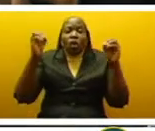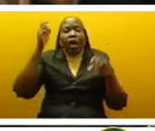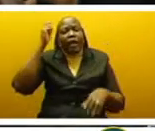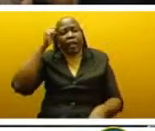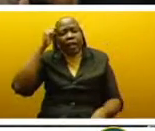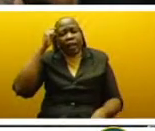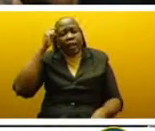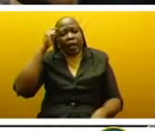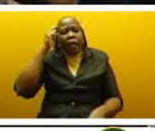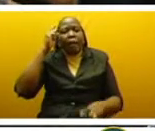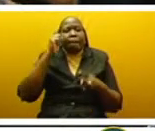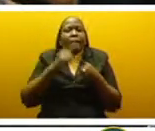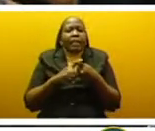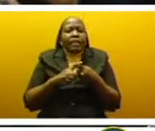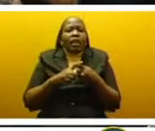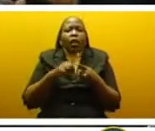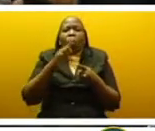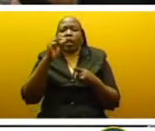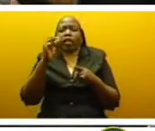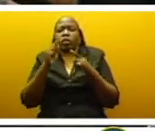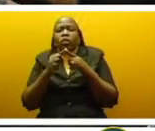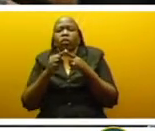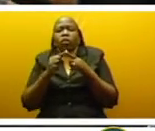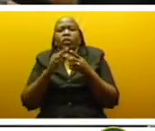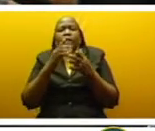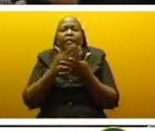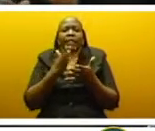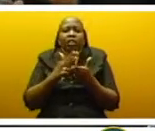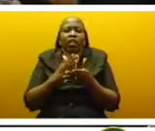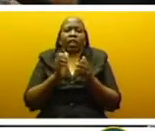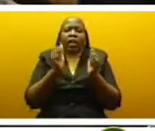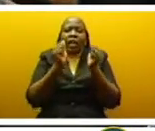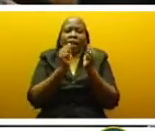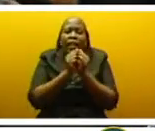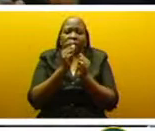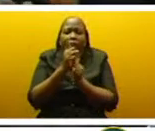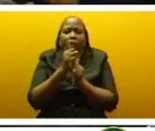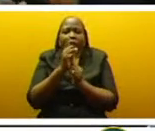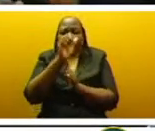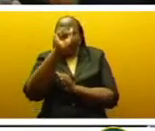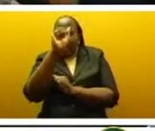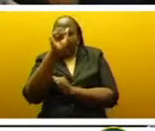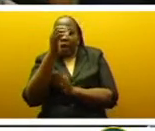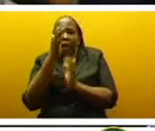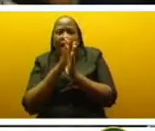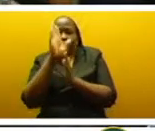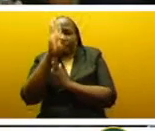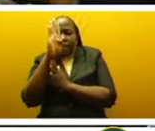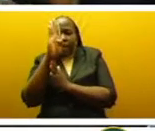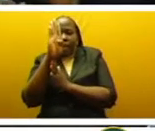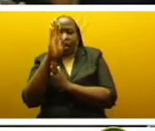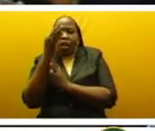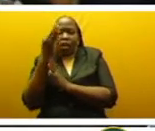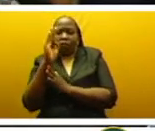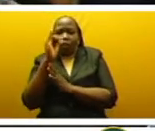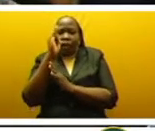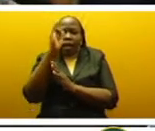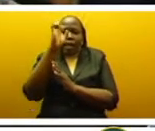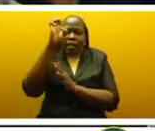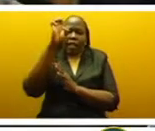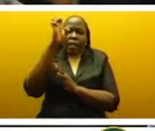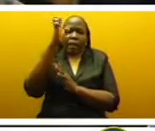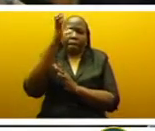to Section 11A and B of the Iebc Act. We were told nothing